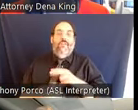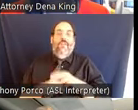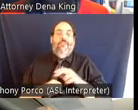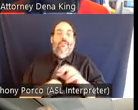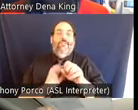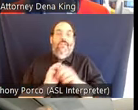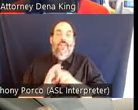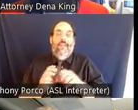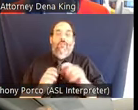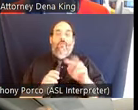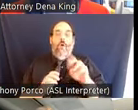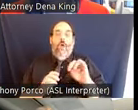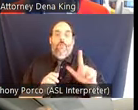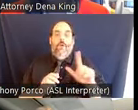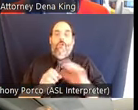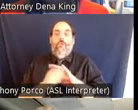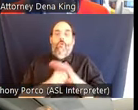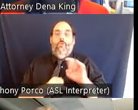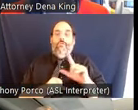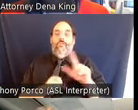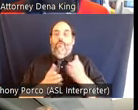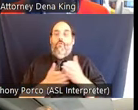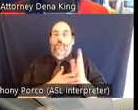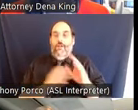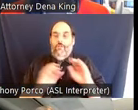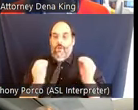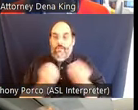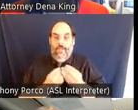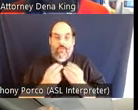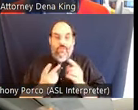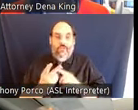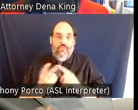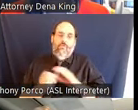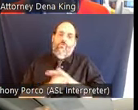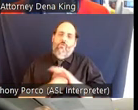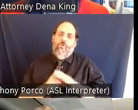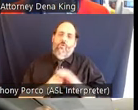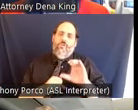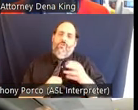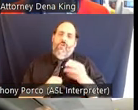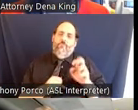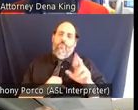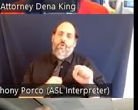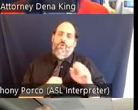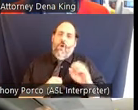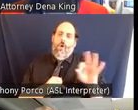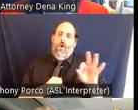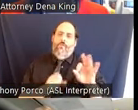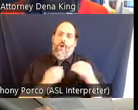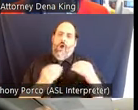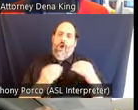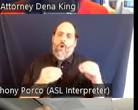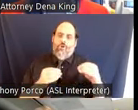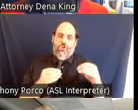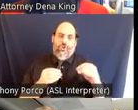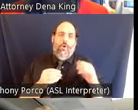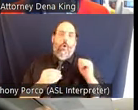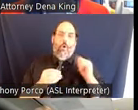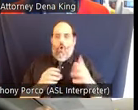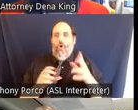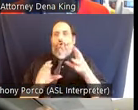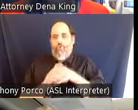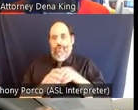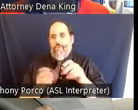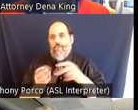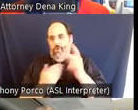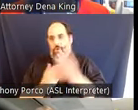state, tribal, and local civil rights organizations, and local chambers of commerce, among many others.